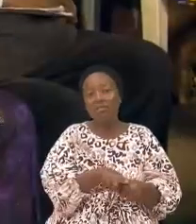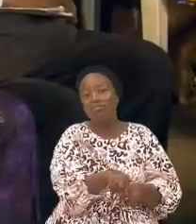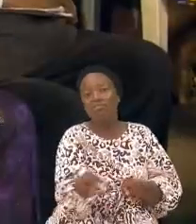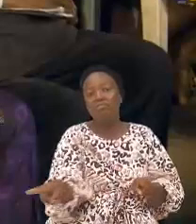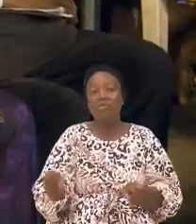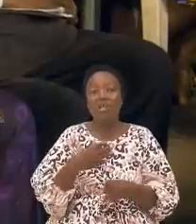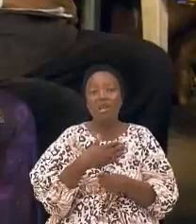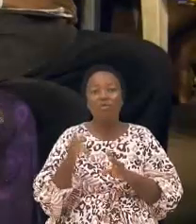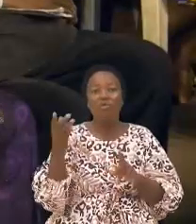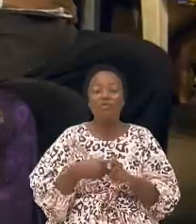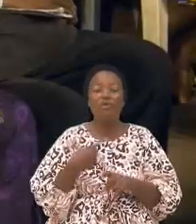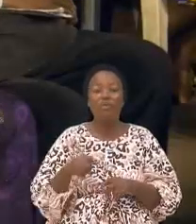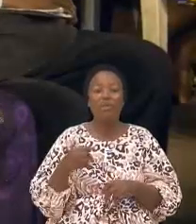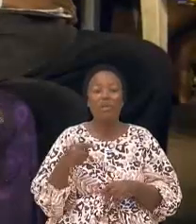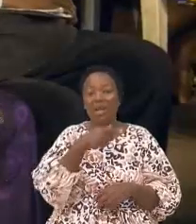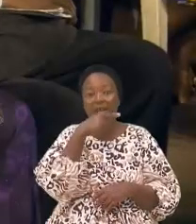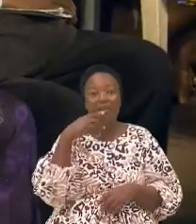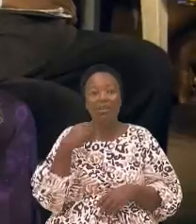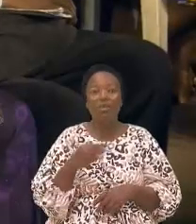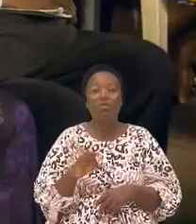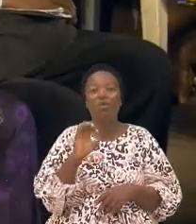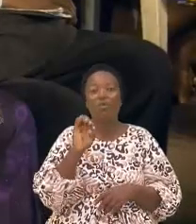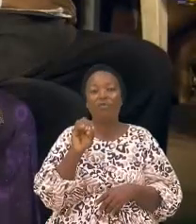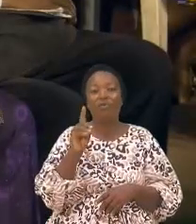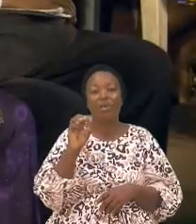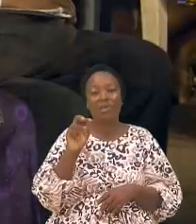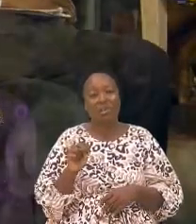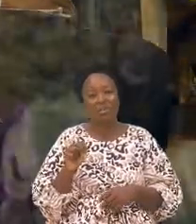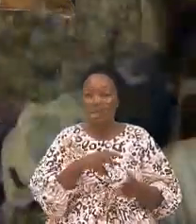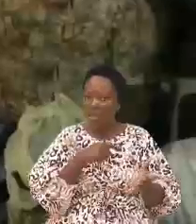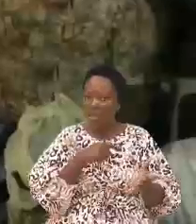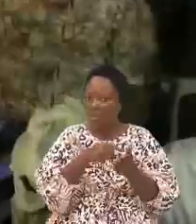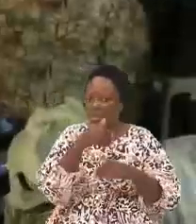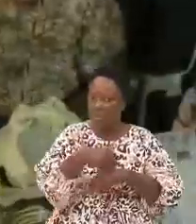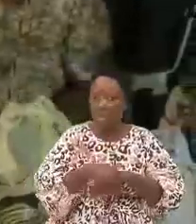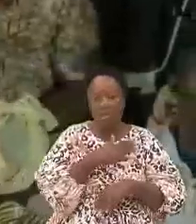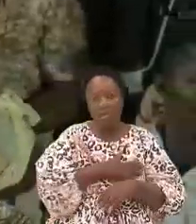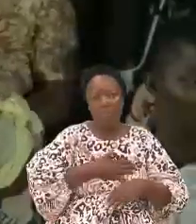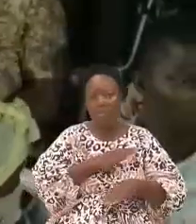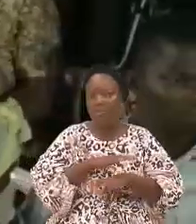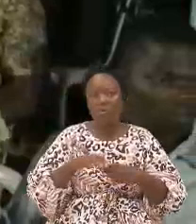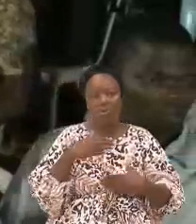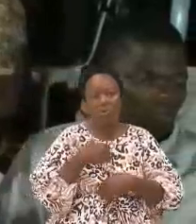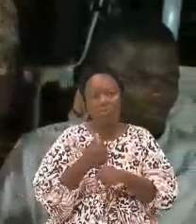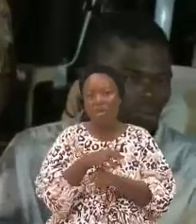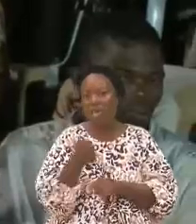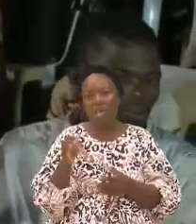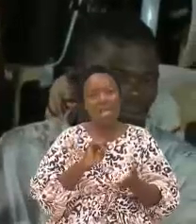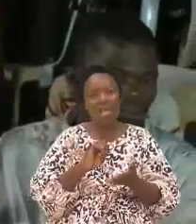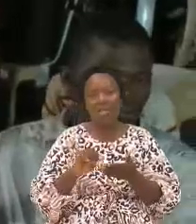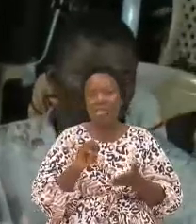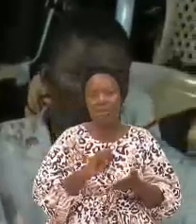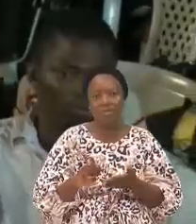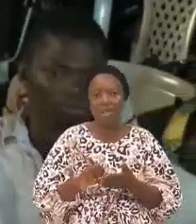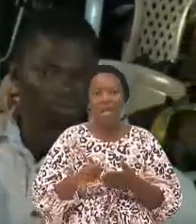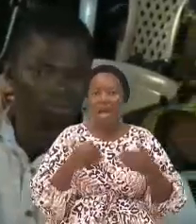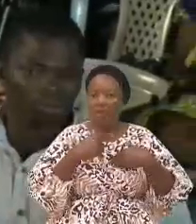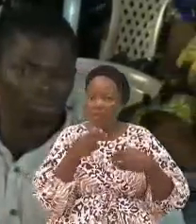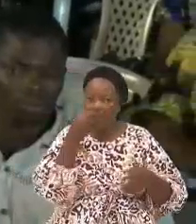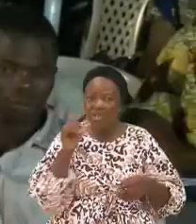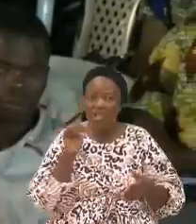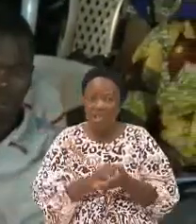to depart, to be driven away from the garden of Eden. Tonight, don't make